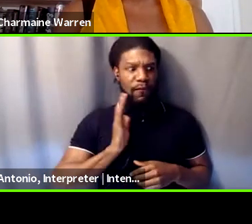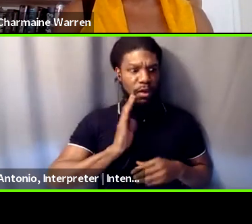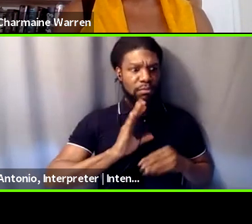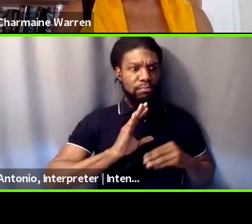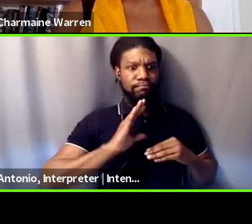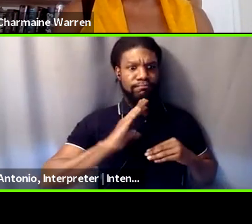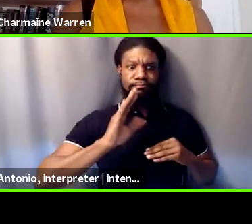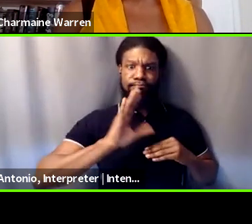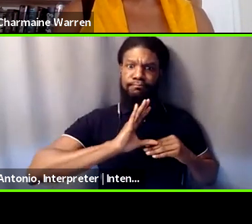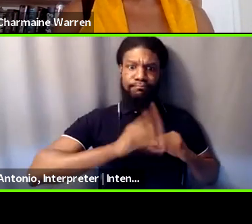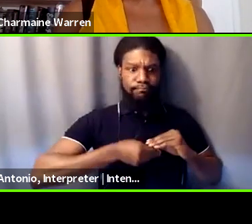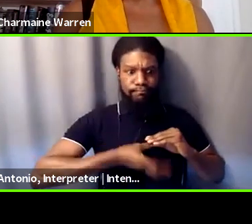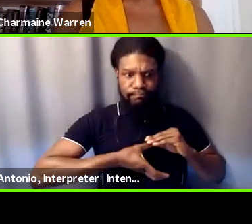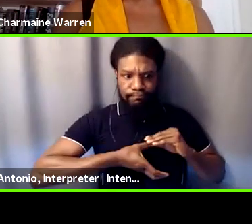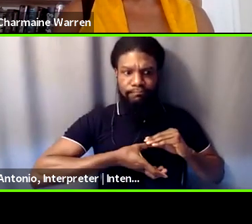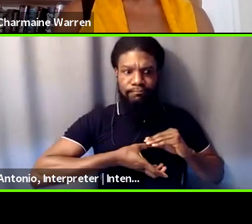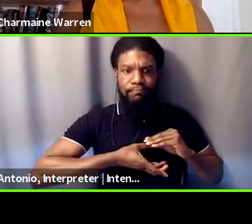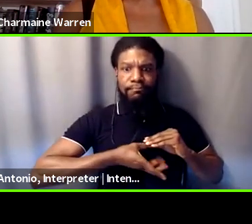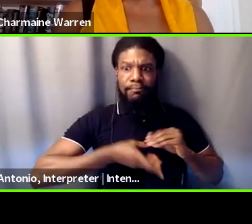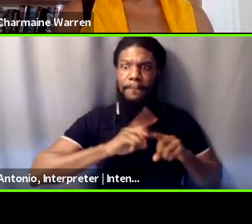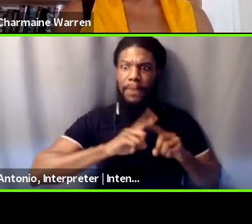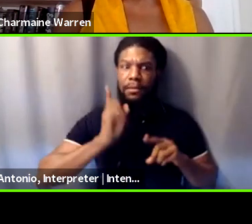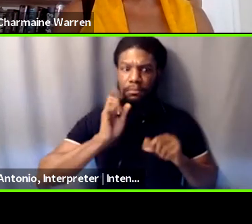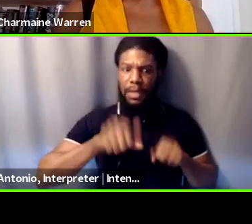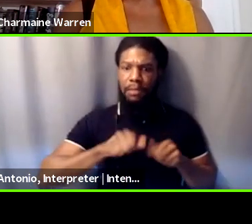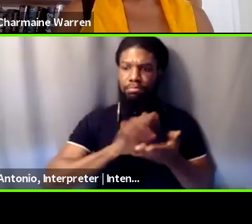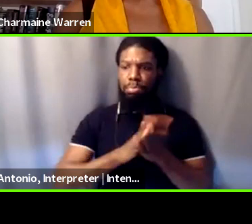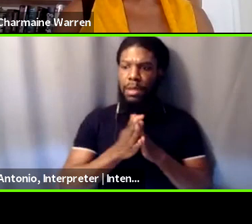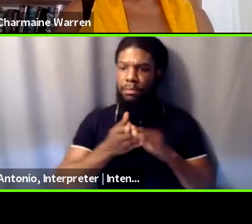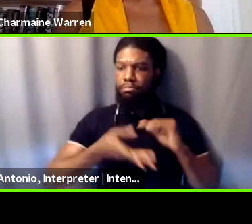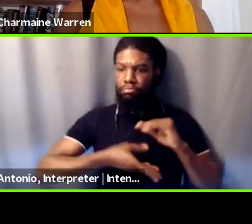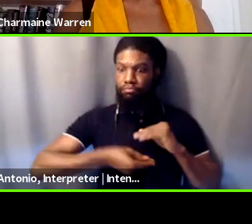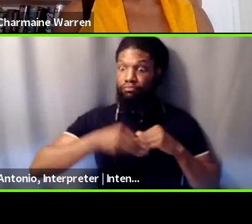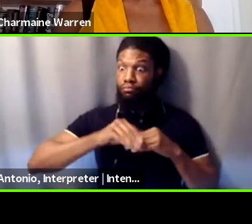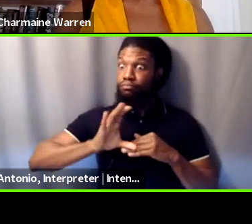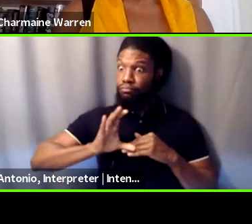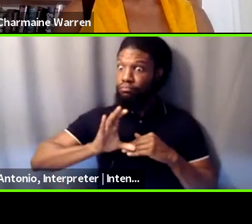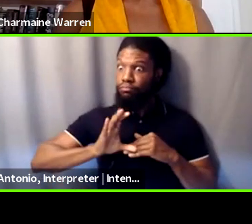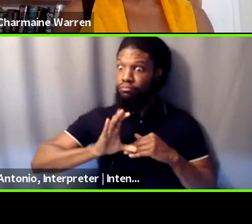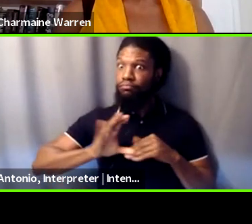through. So when I see a work and process it, even if it's